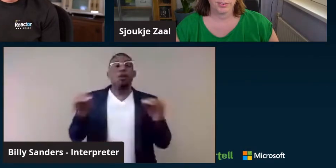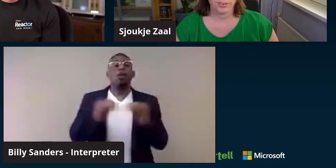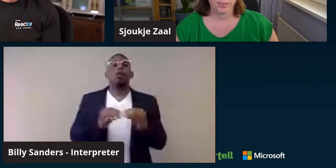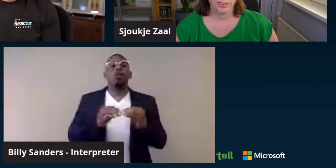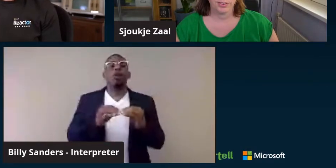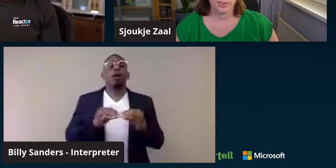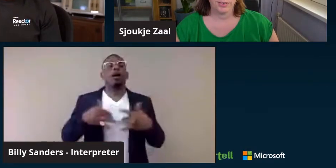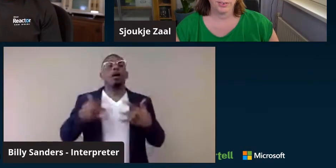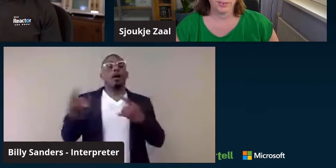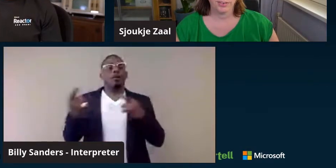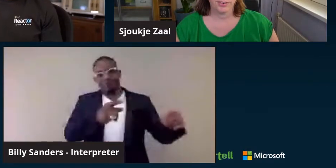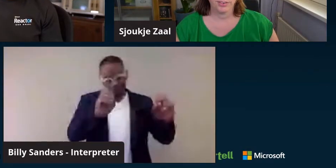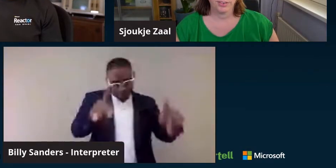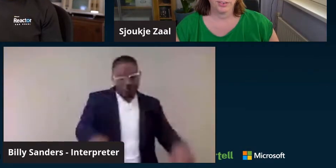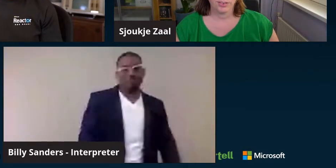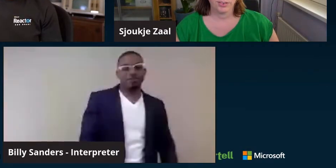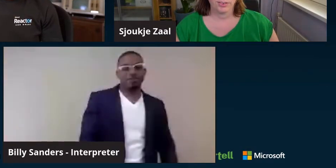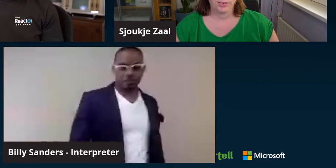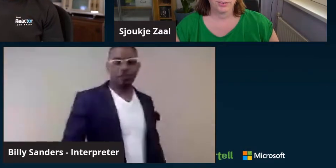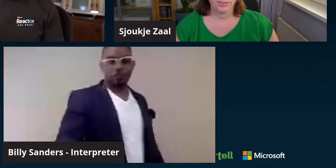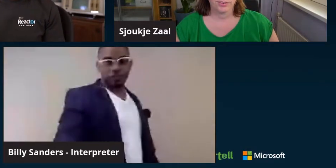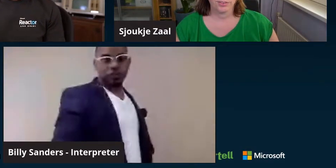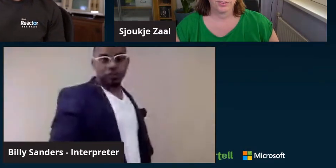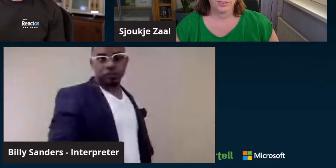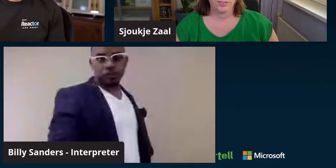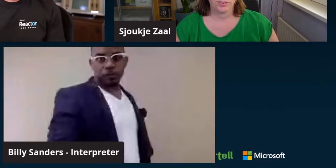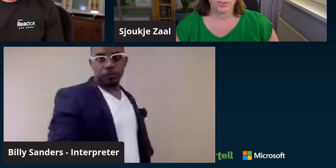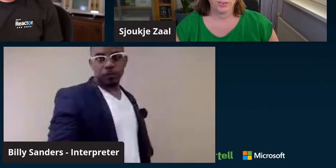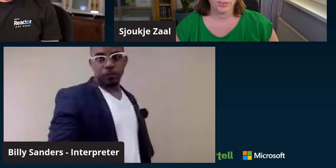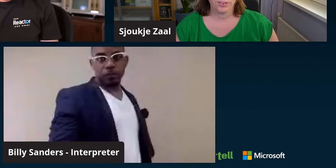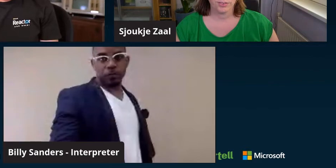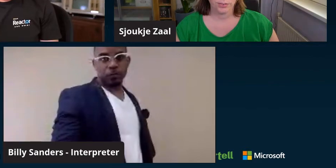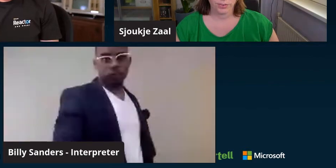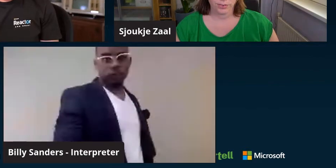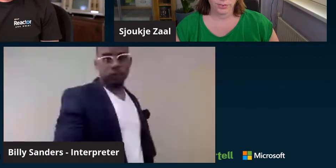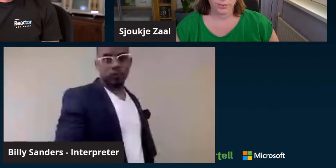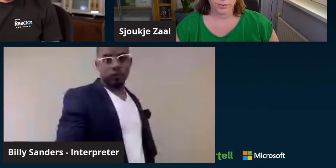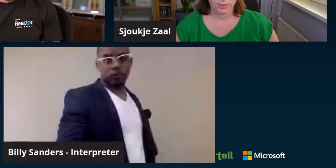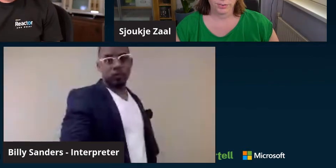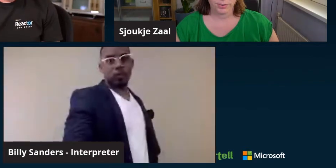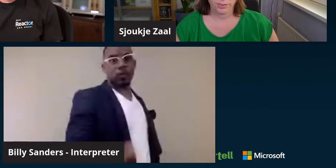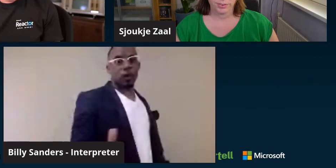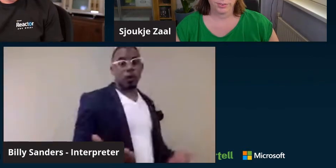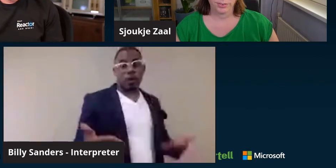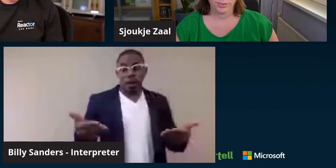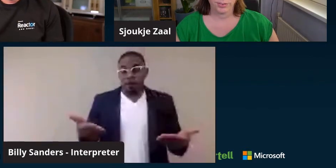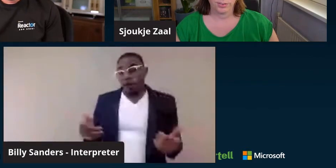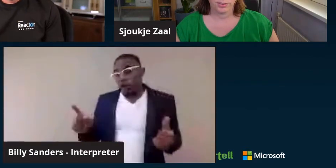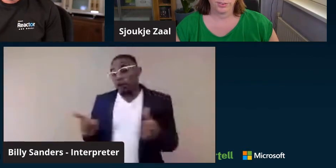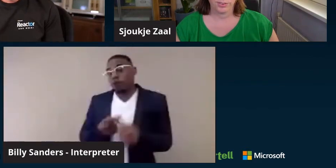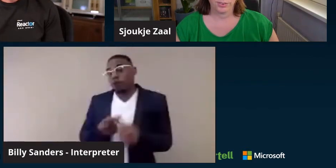episodes. So I want to invite our first guest,